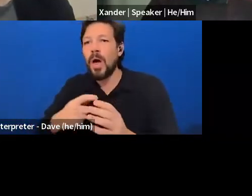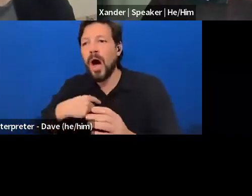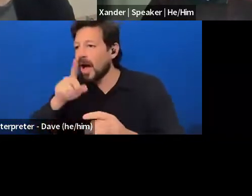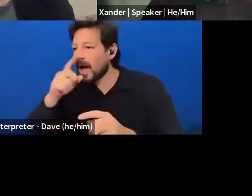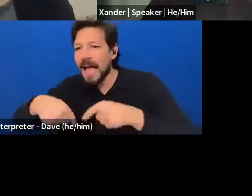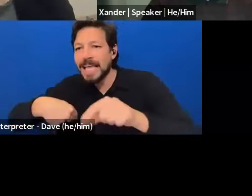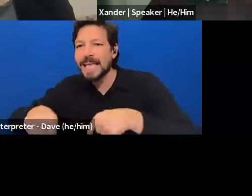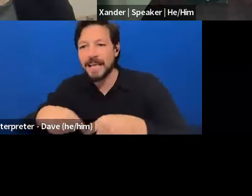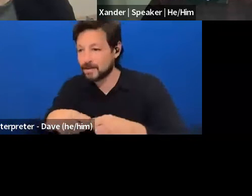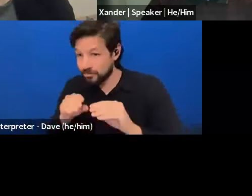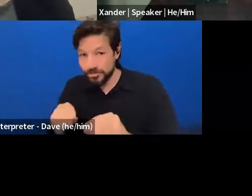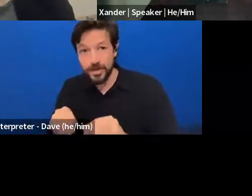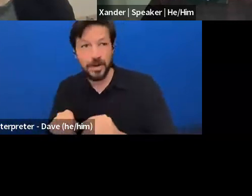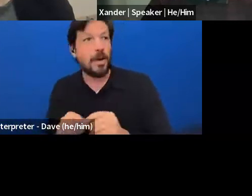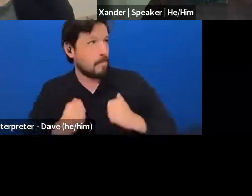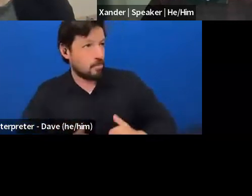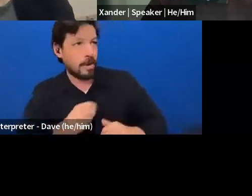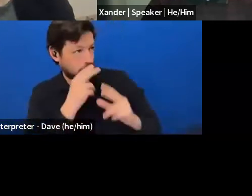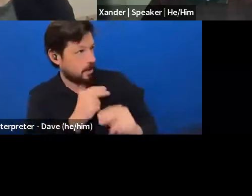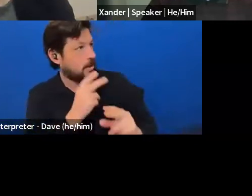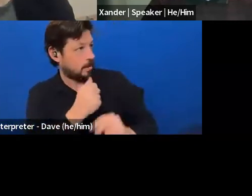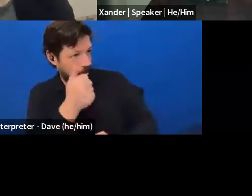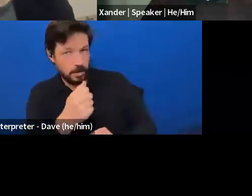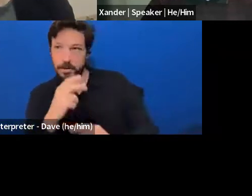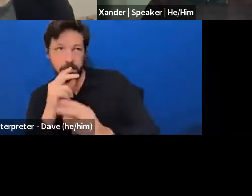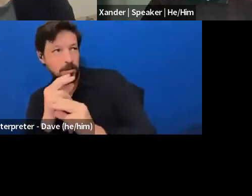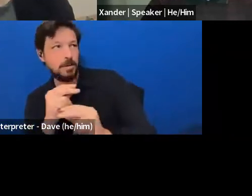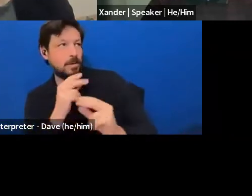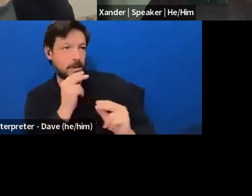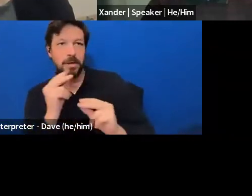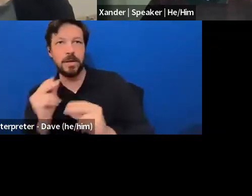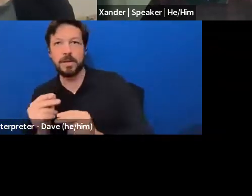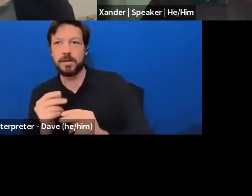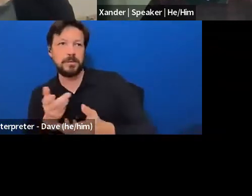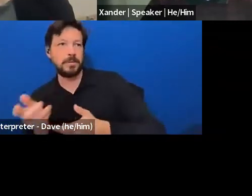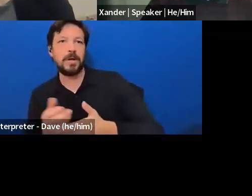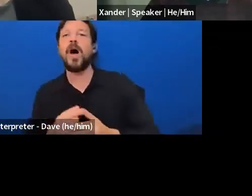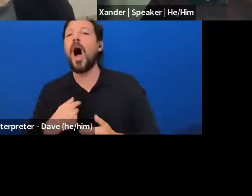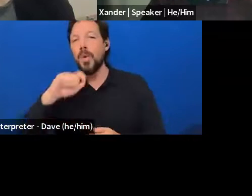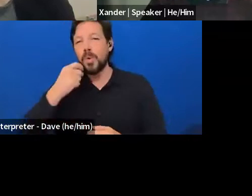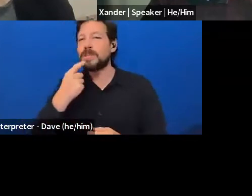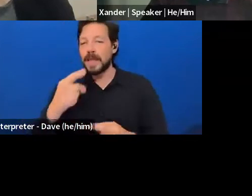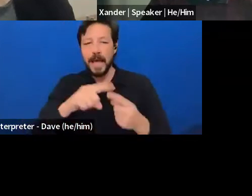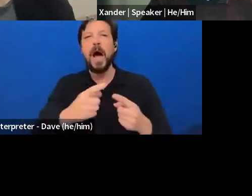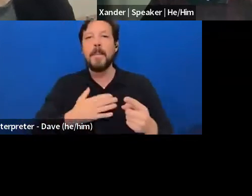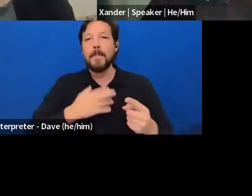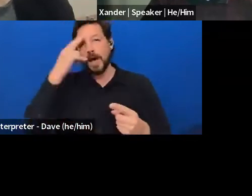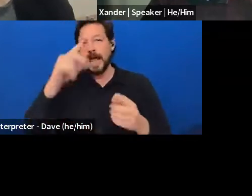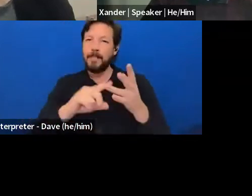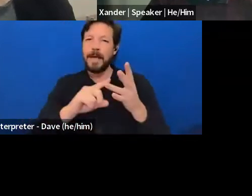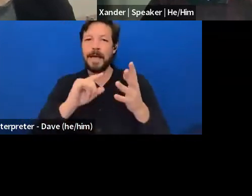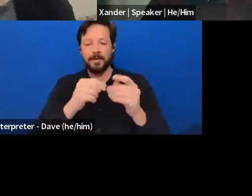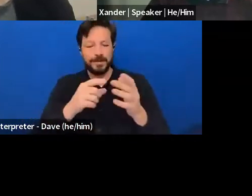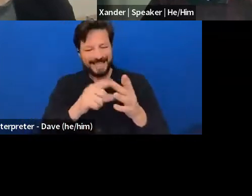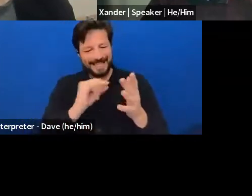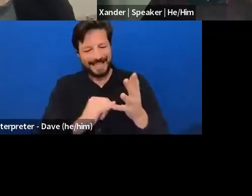And we would practice together. And so I would she would teach me to say, my name is Isabel and I have a disability and I might need some help